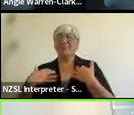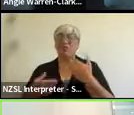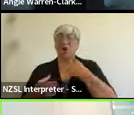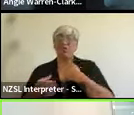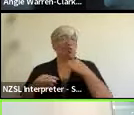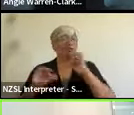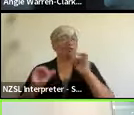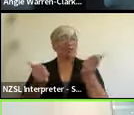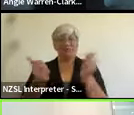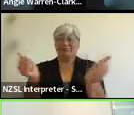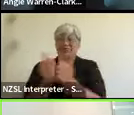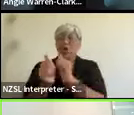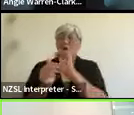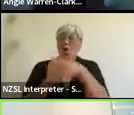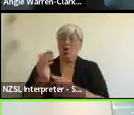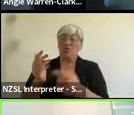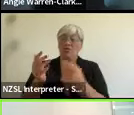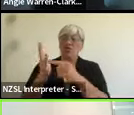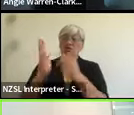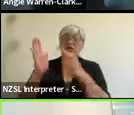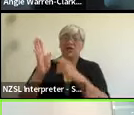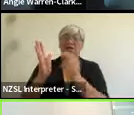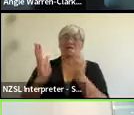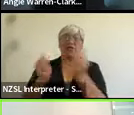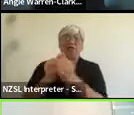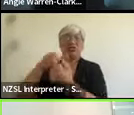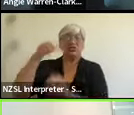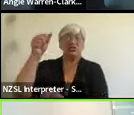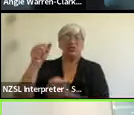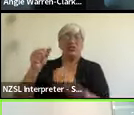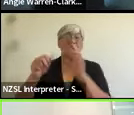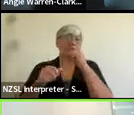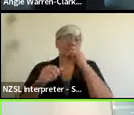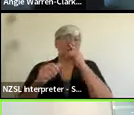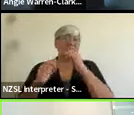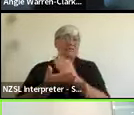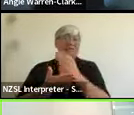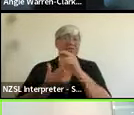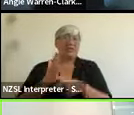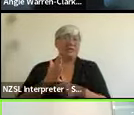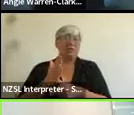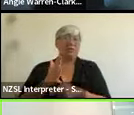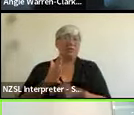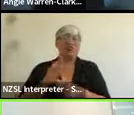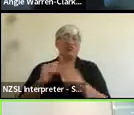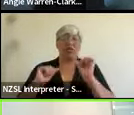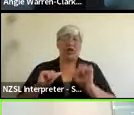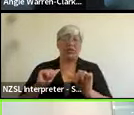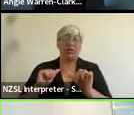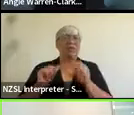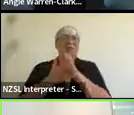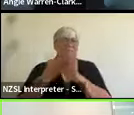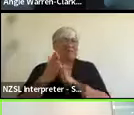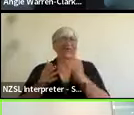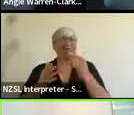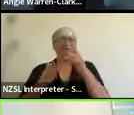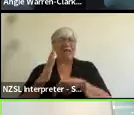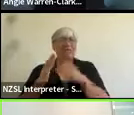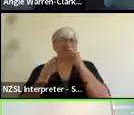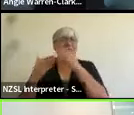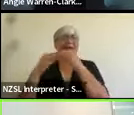Convention on the Rights of Persons with Disabilities, and in it is disabled leadership. And disabled people need to feel